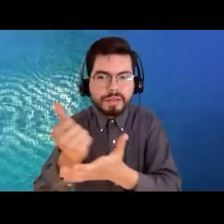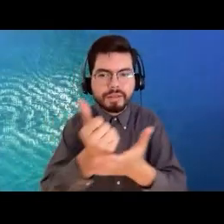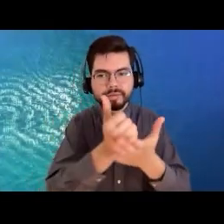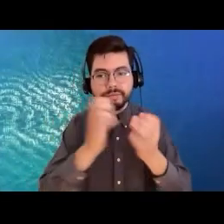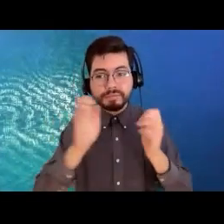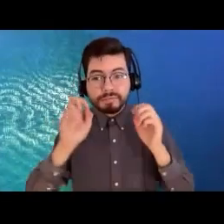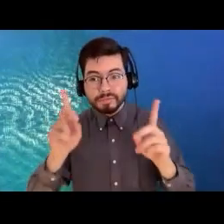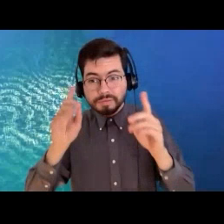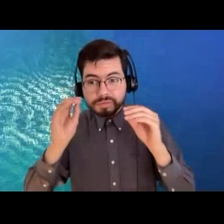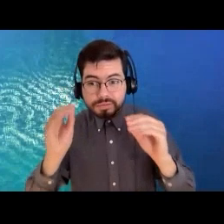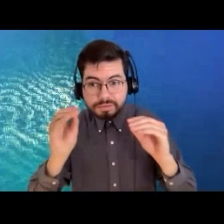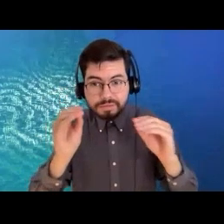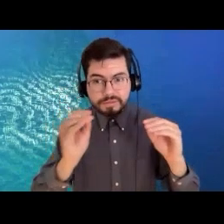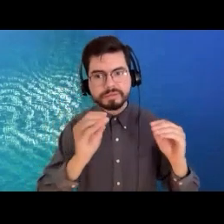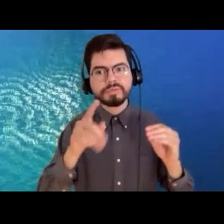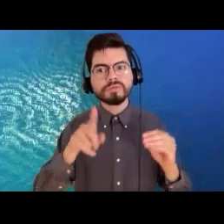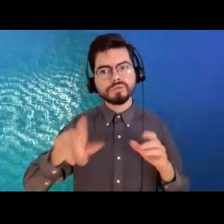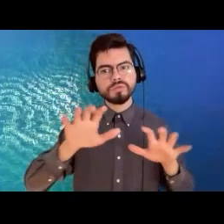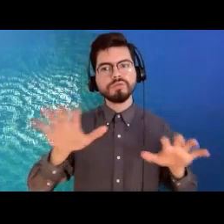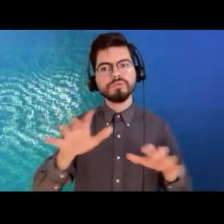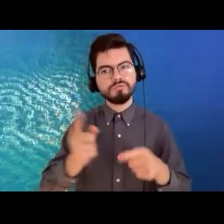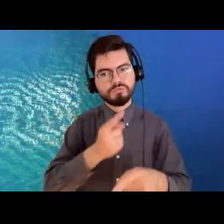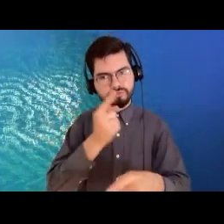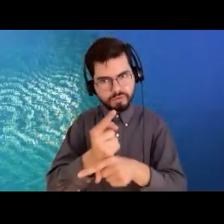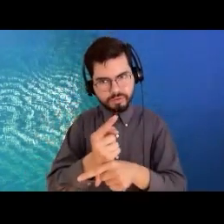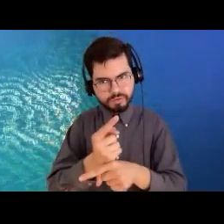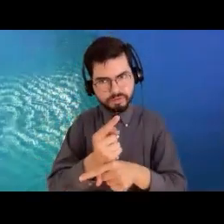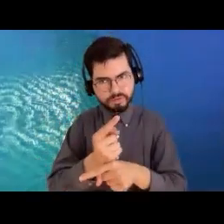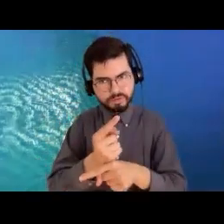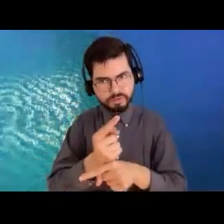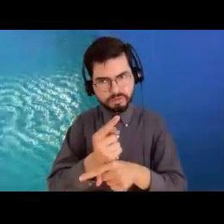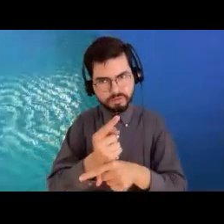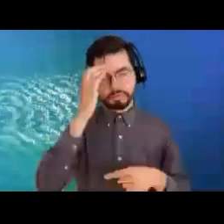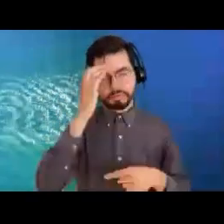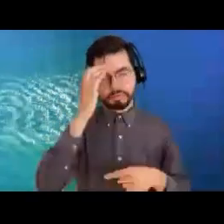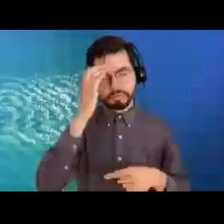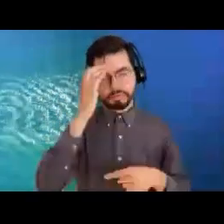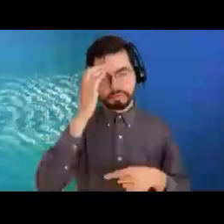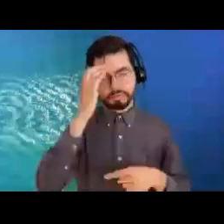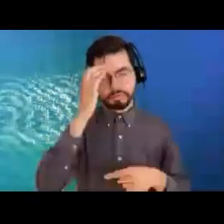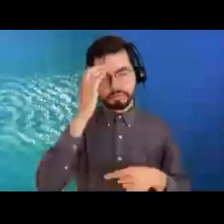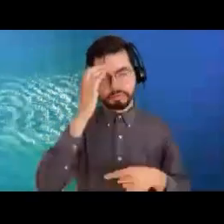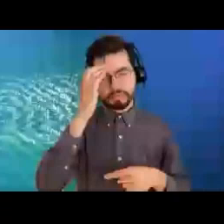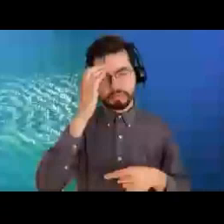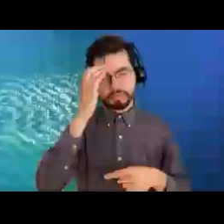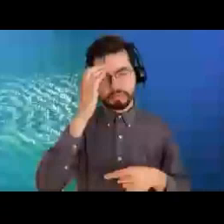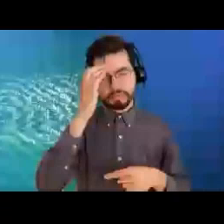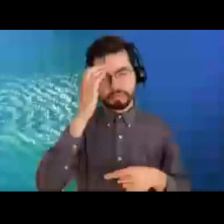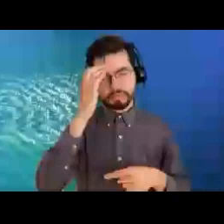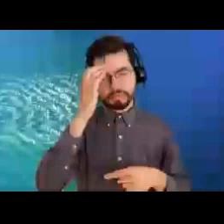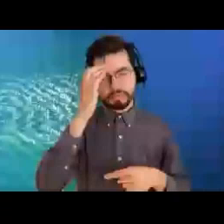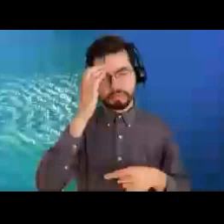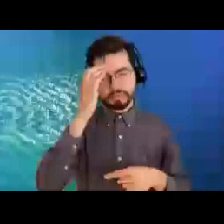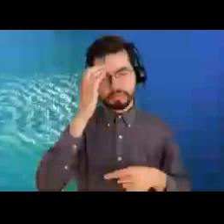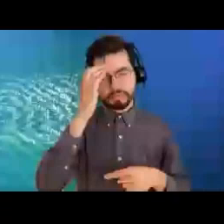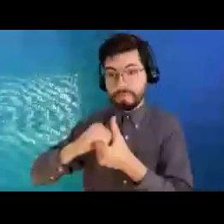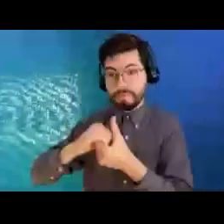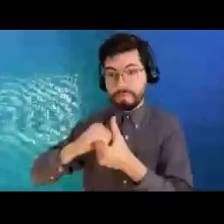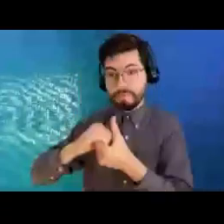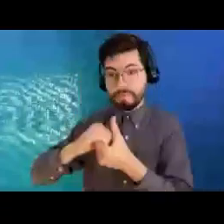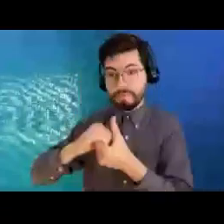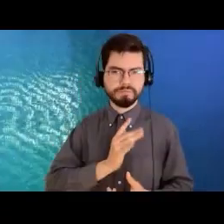You're doing the right thing. And so the fact that we have this partnership goes that far, goes that long